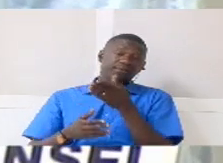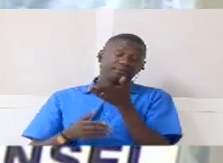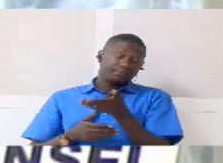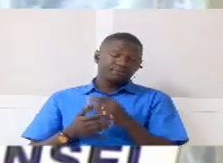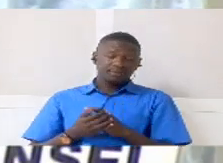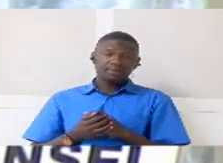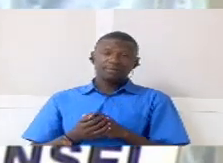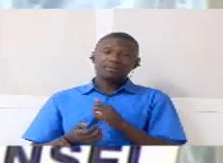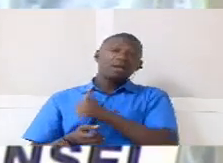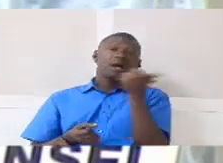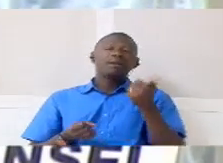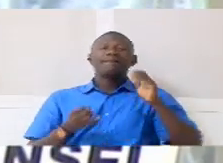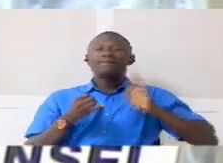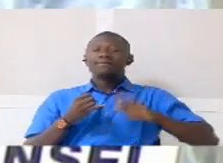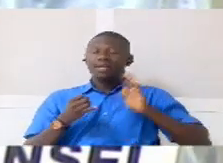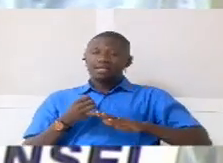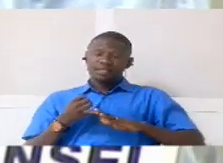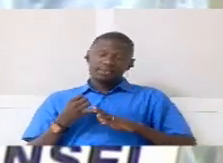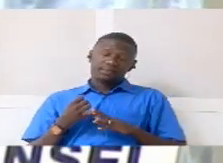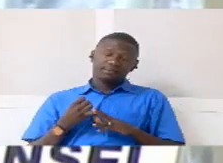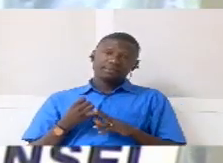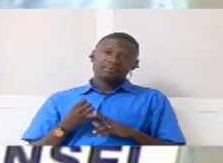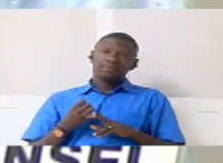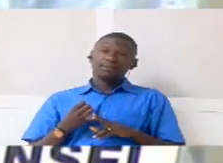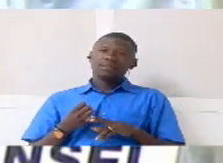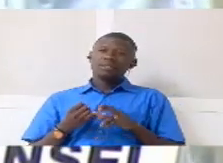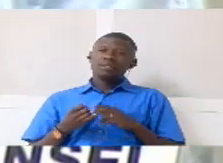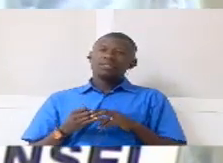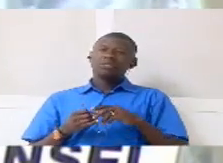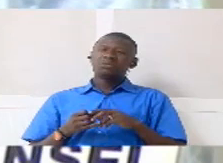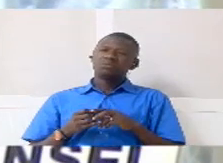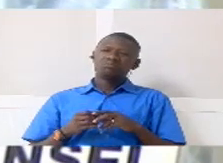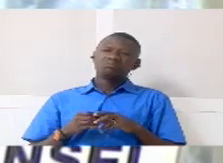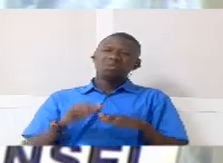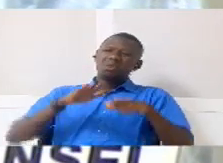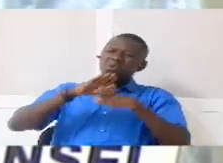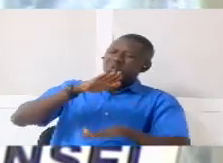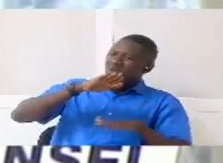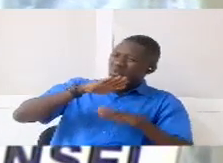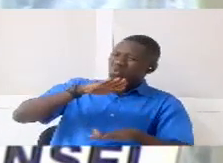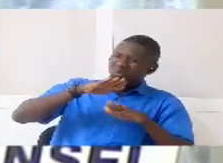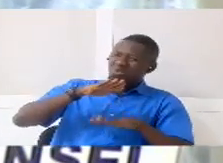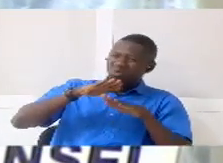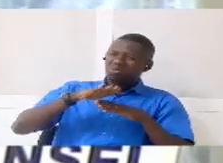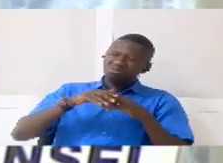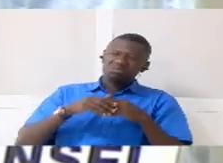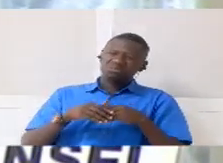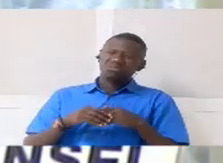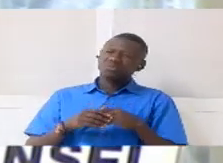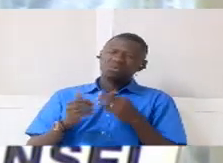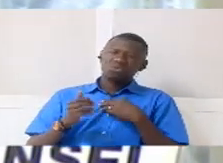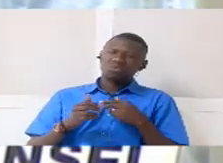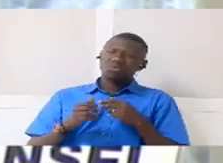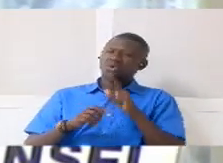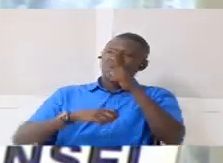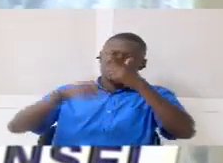And finally. Anin labango. The low caliber of prison officers. Kasola duoku